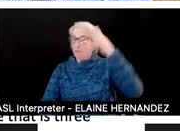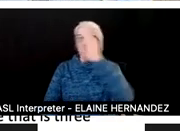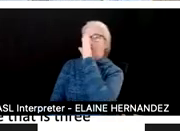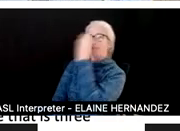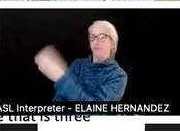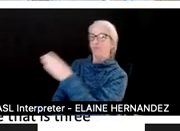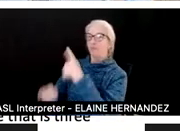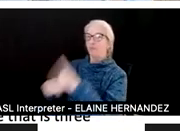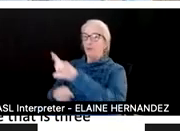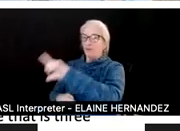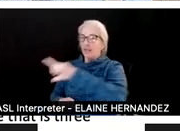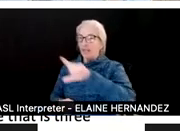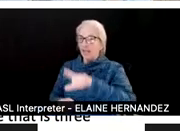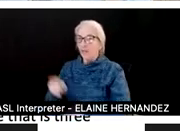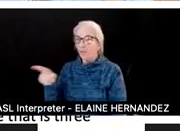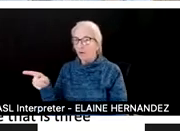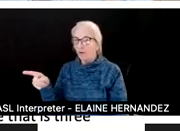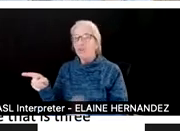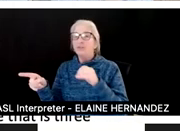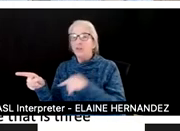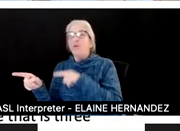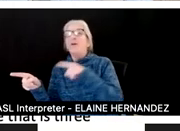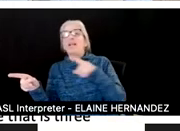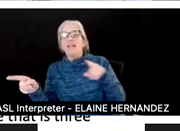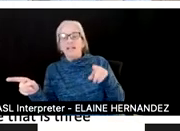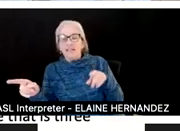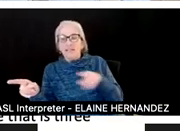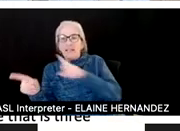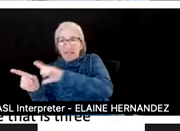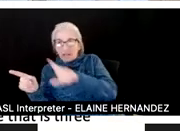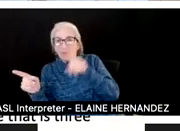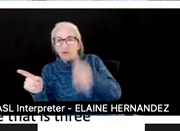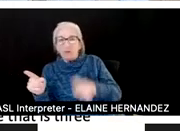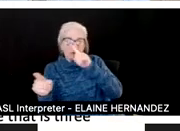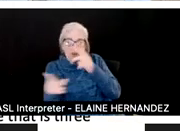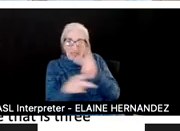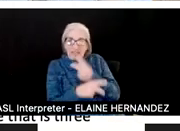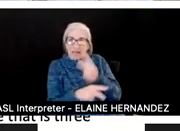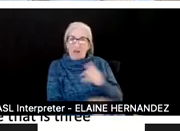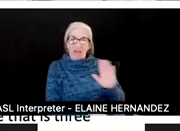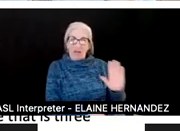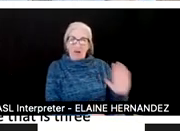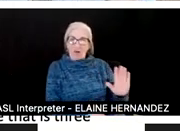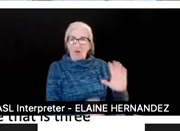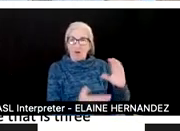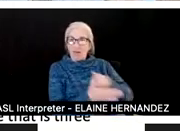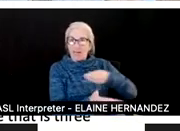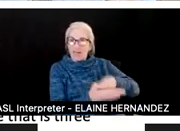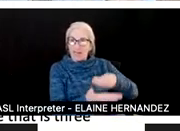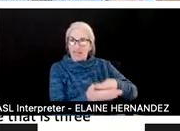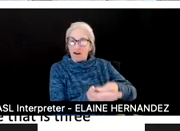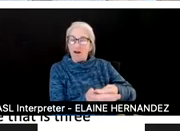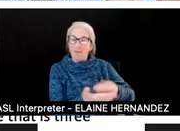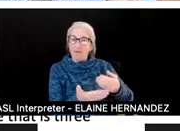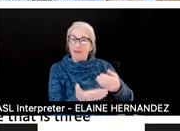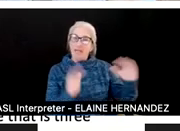Lenny should only be calculating her income relative to how much rent she is